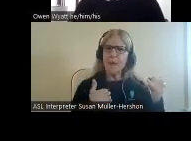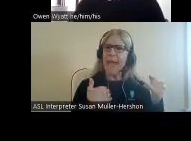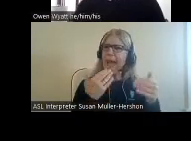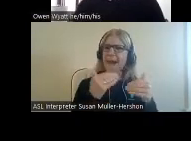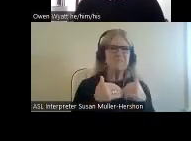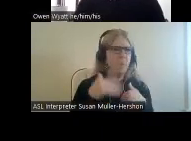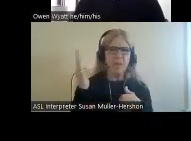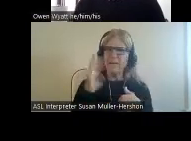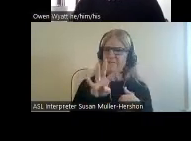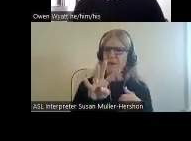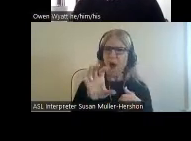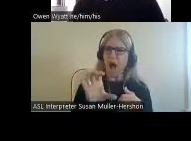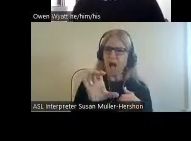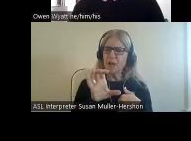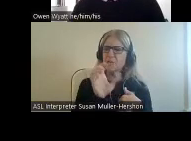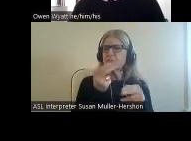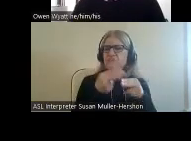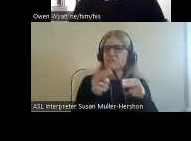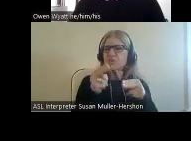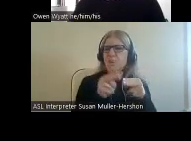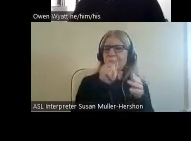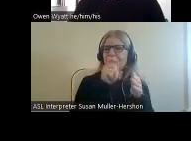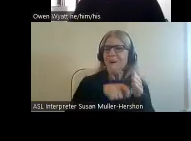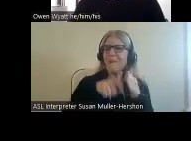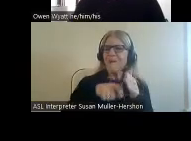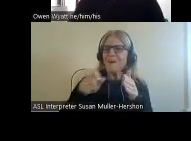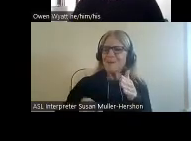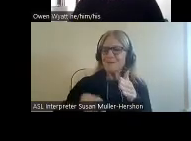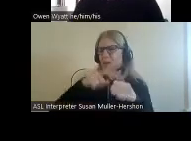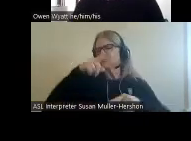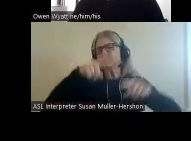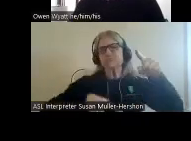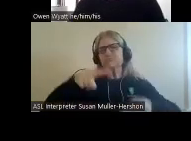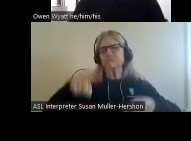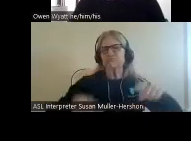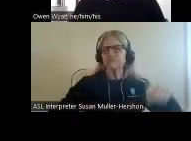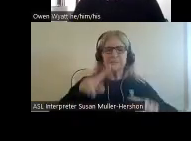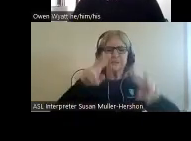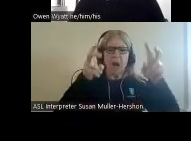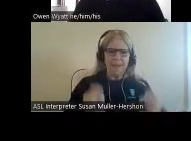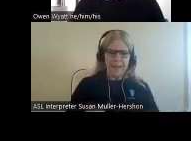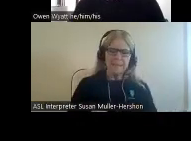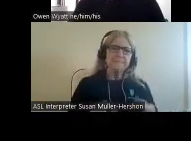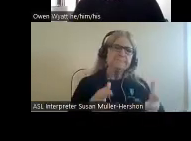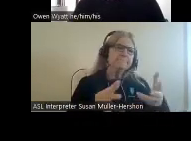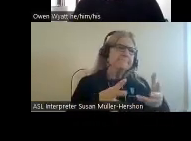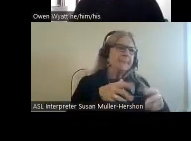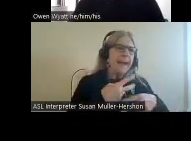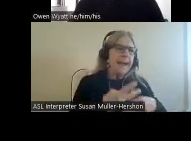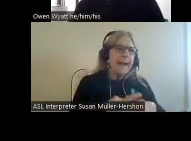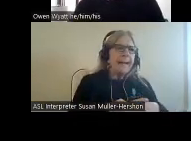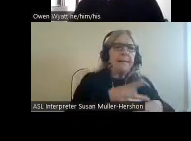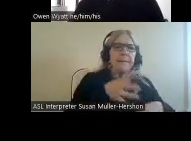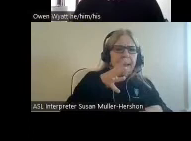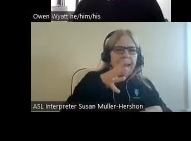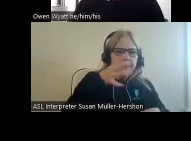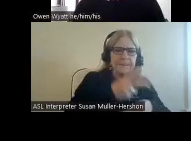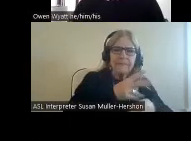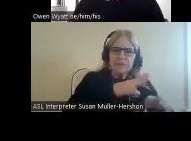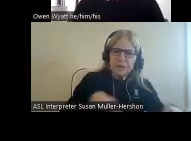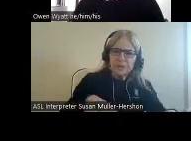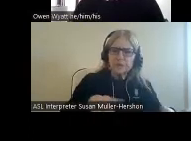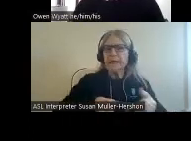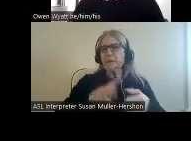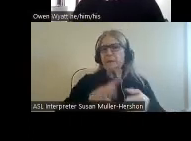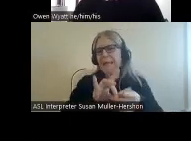400 mini articles on an array of topics from parenting and relationship issues, stress